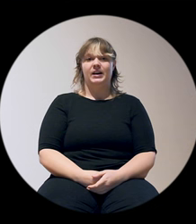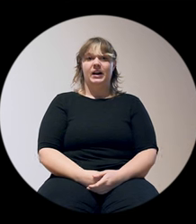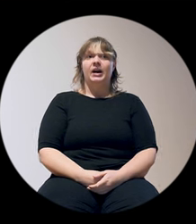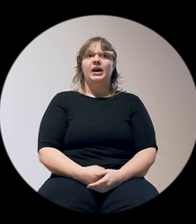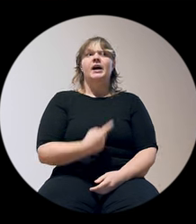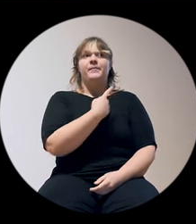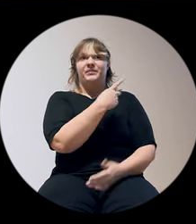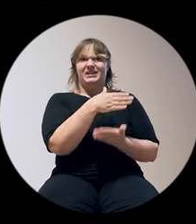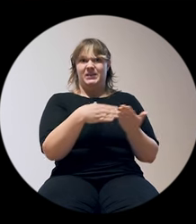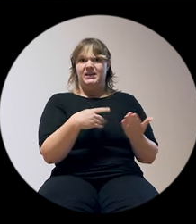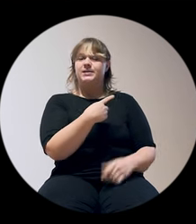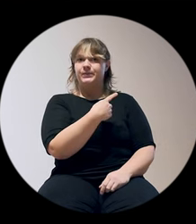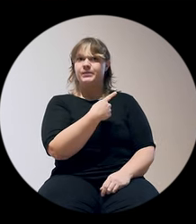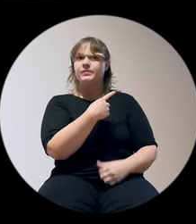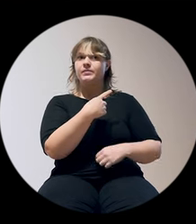The work was